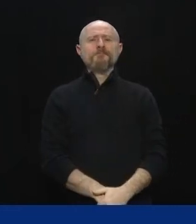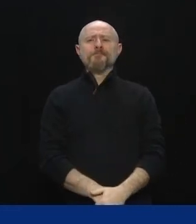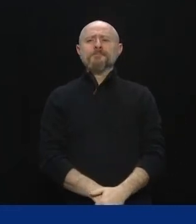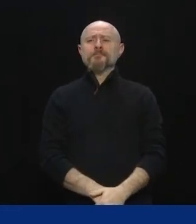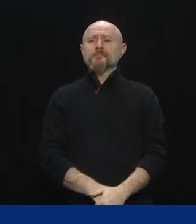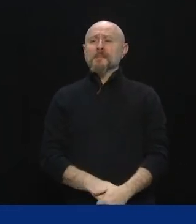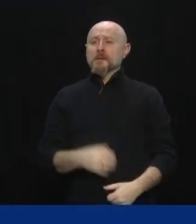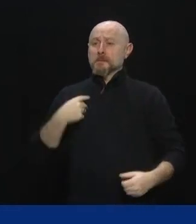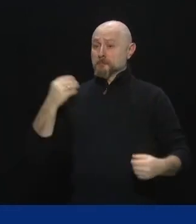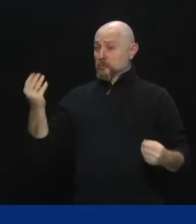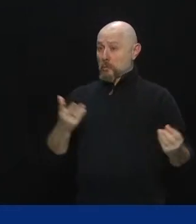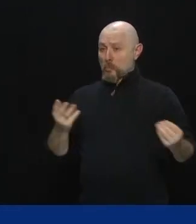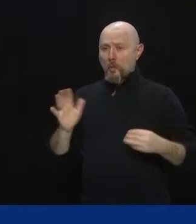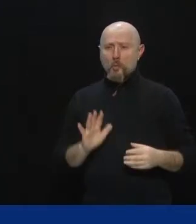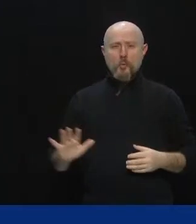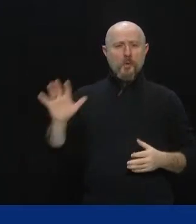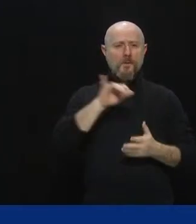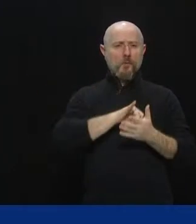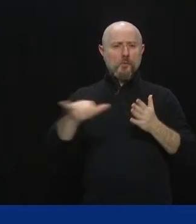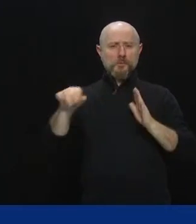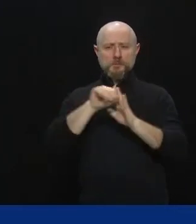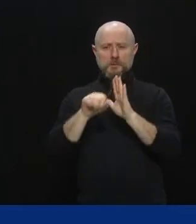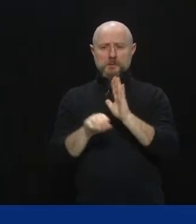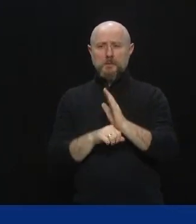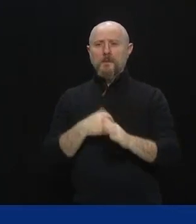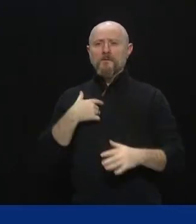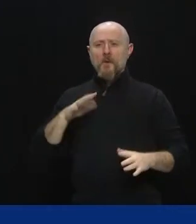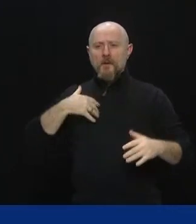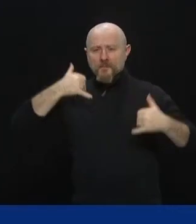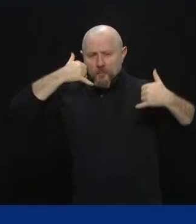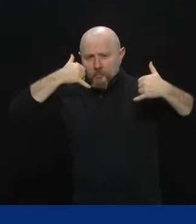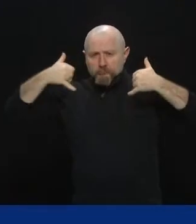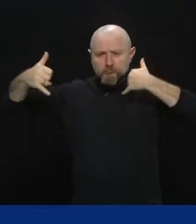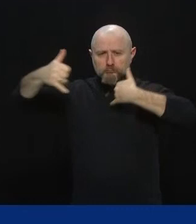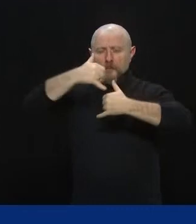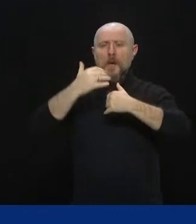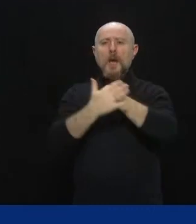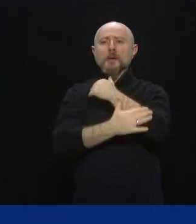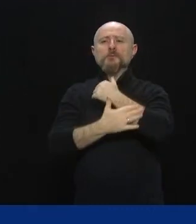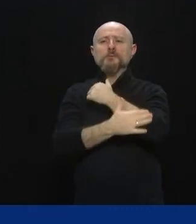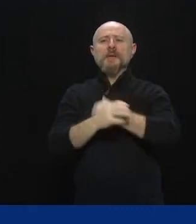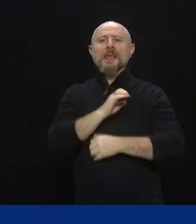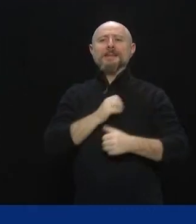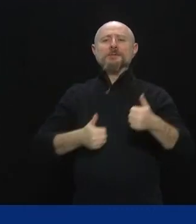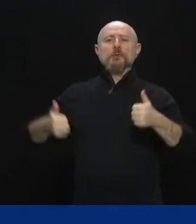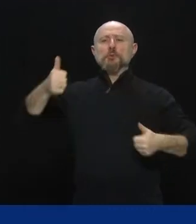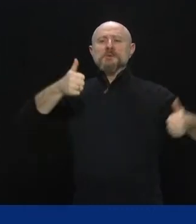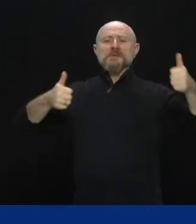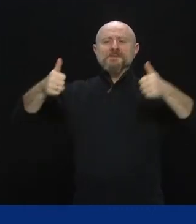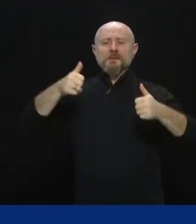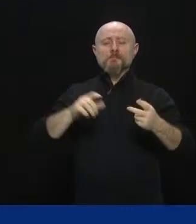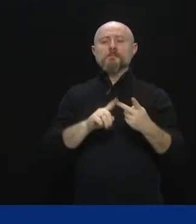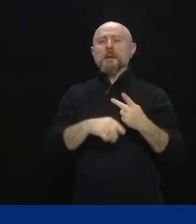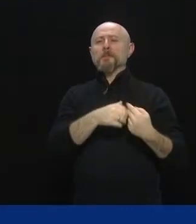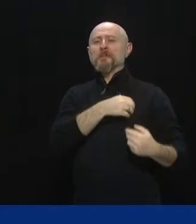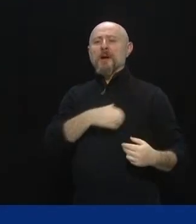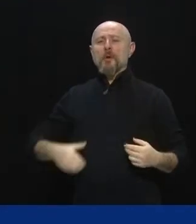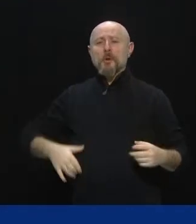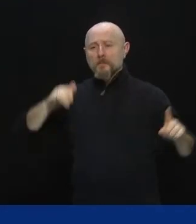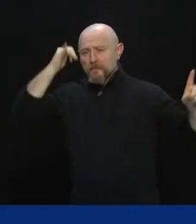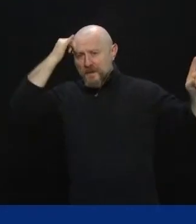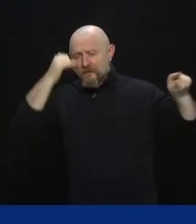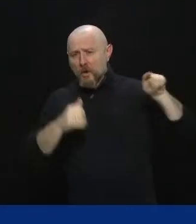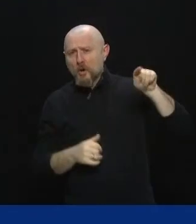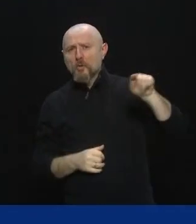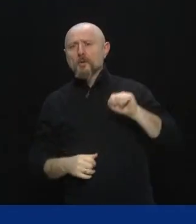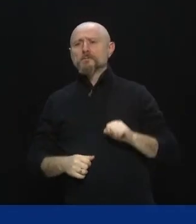around the state. I was on the phone with the county executive of Erie County, the mayor of Buffalo during their record, believe it or not, a